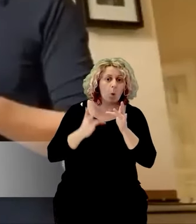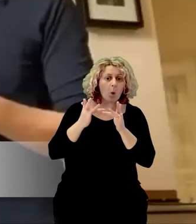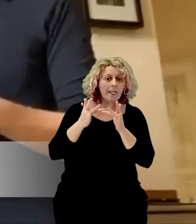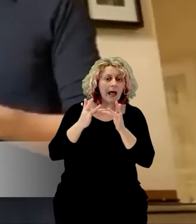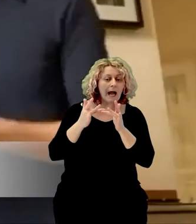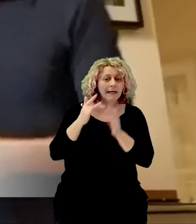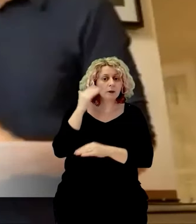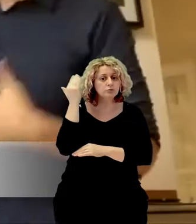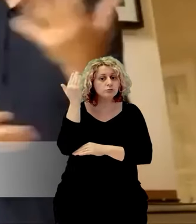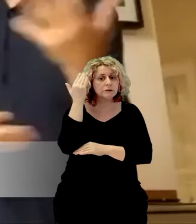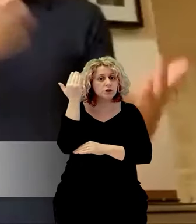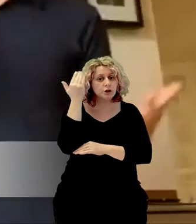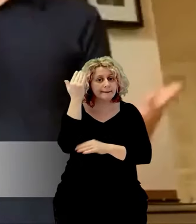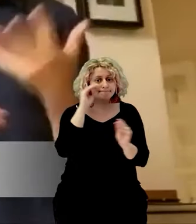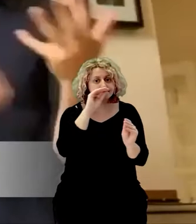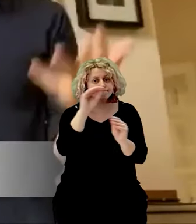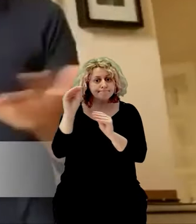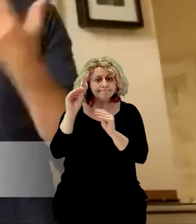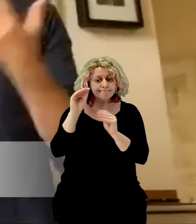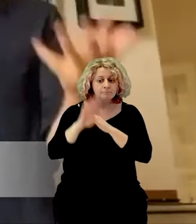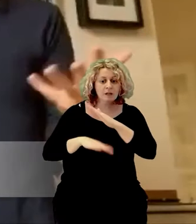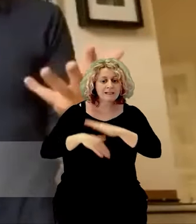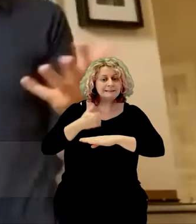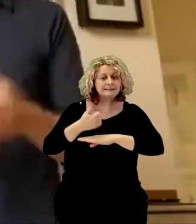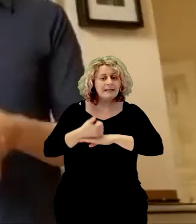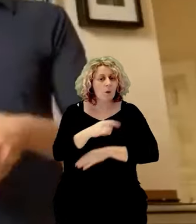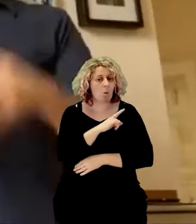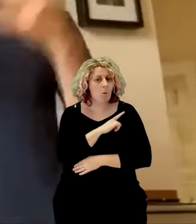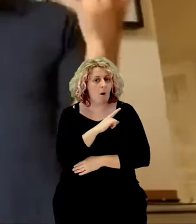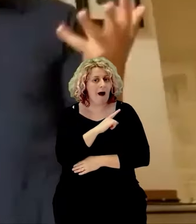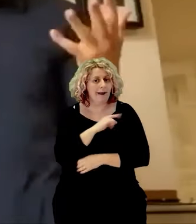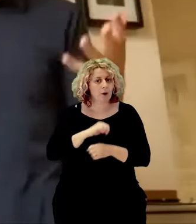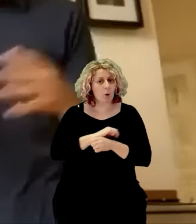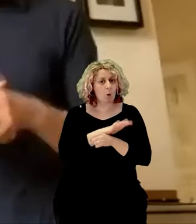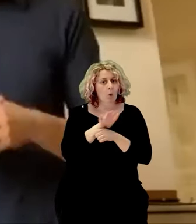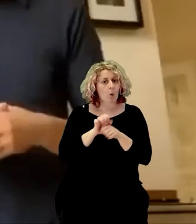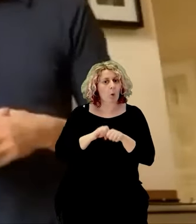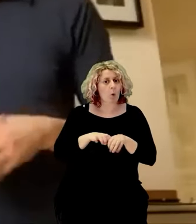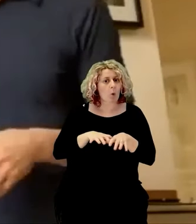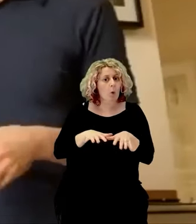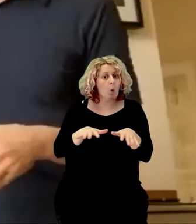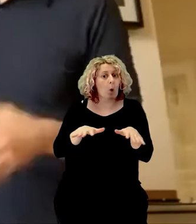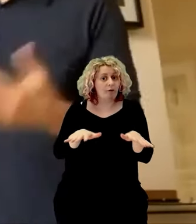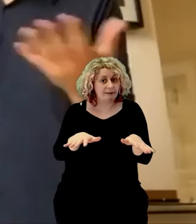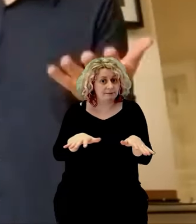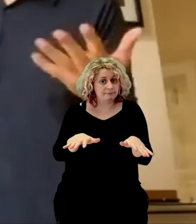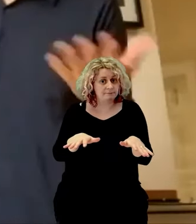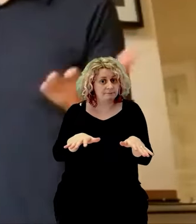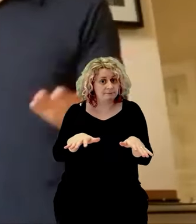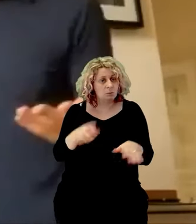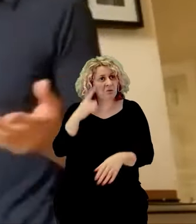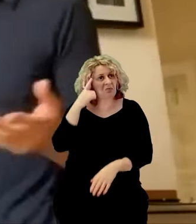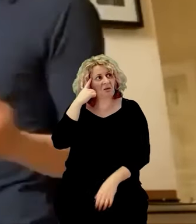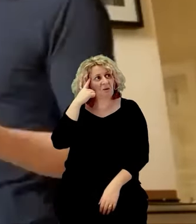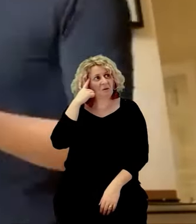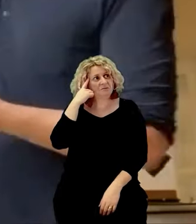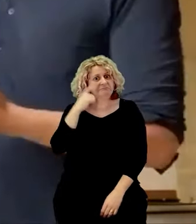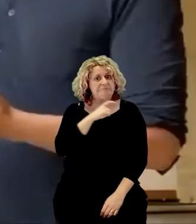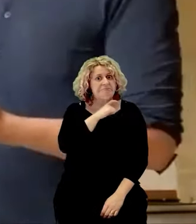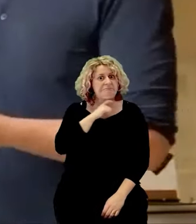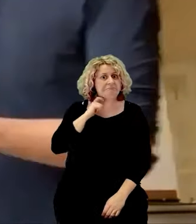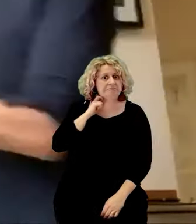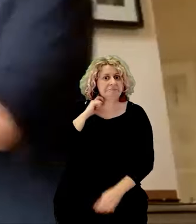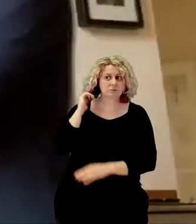preaching. We set it up in response to the COVID crisis, as it became apparent that preachers would find themselves